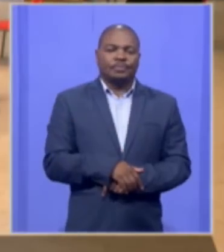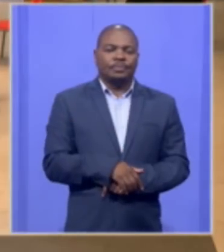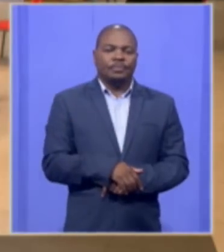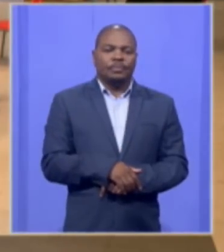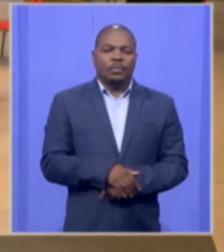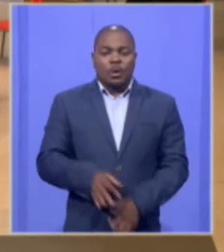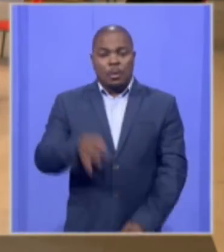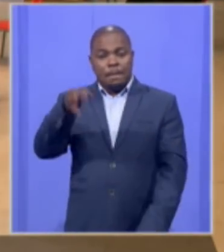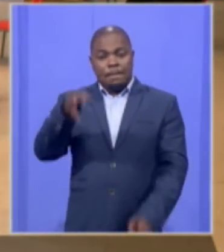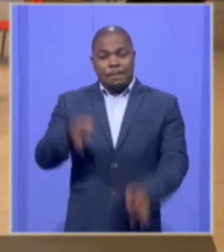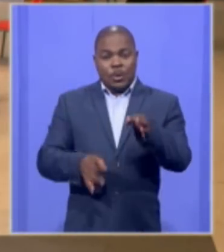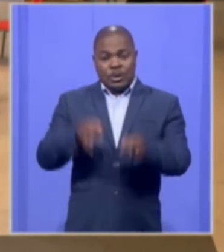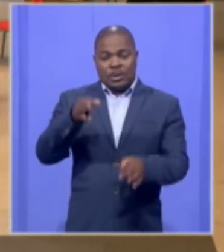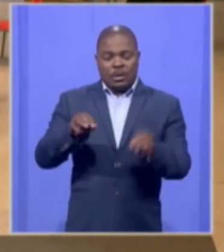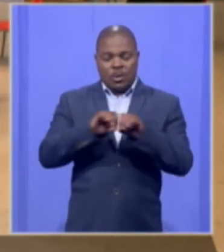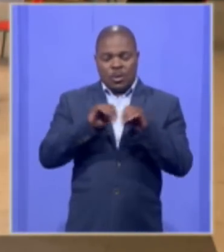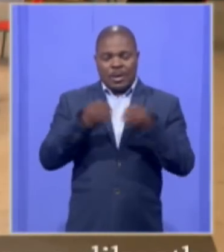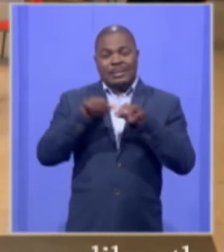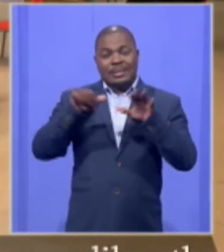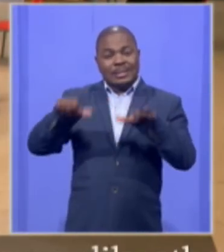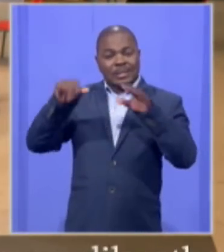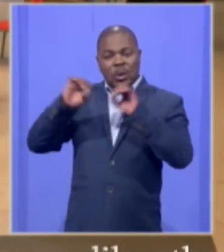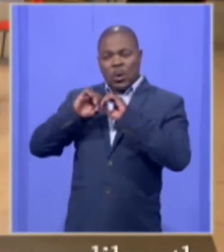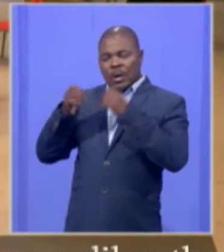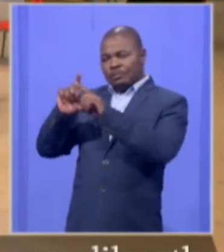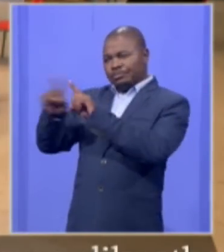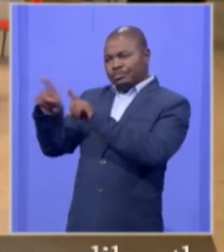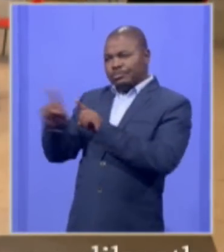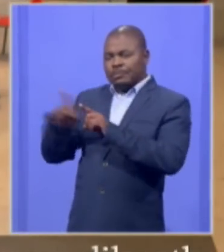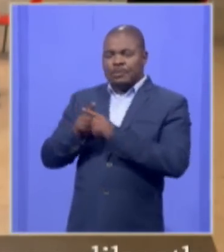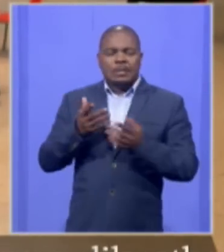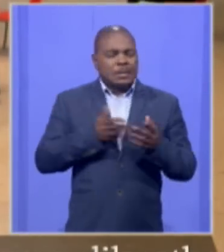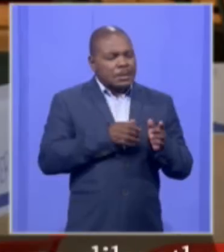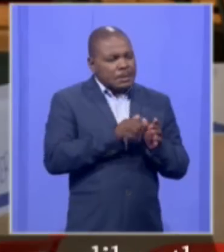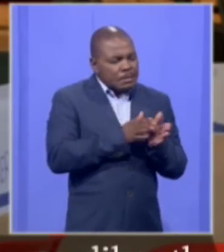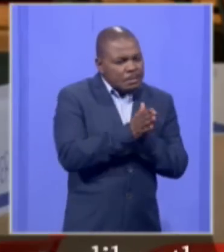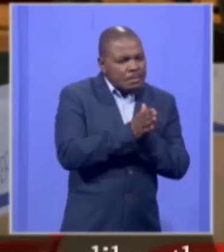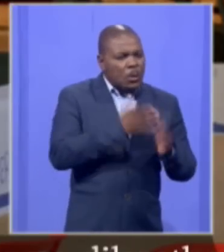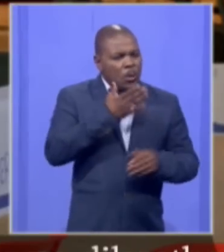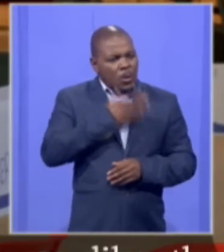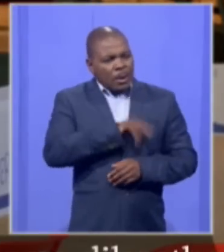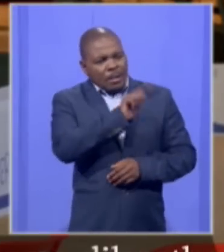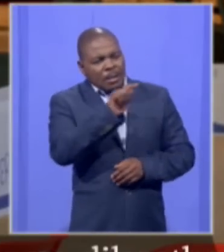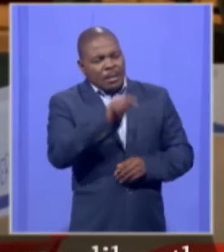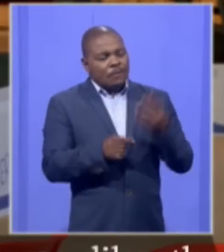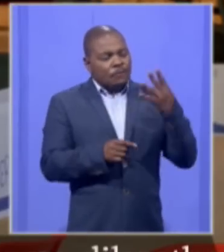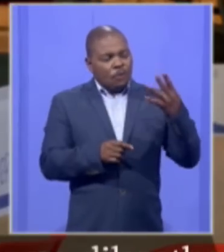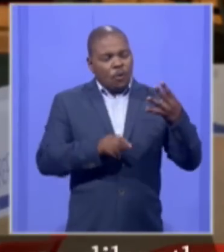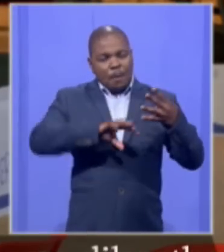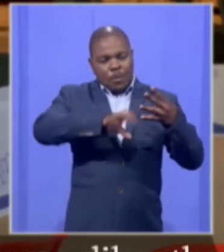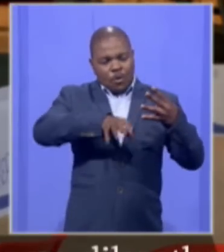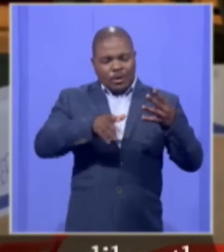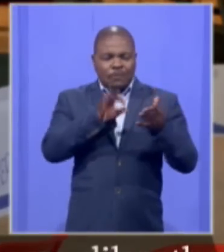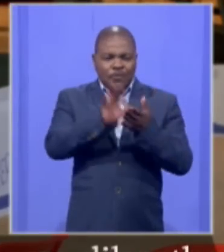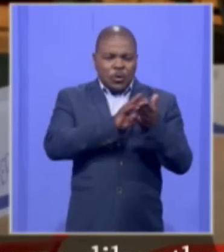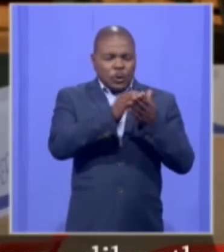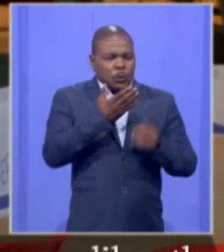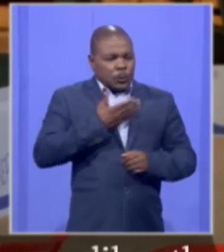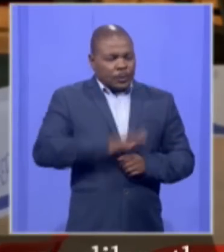Mekgatlo ya dipolotiki ya lesometshela e be e phenkgišanela go thopa dikgatlhegelo tša bakgethi diprofenseng tše nne go kgabaganya le naga.